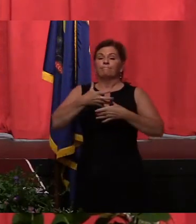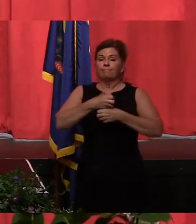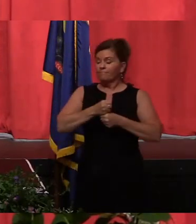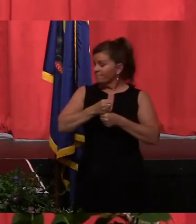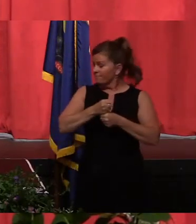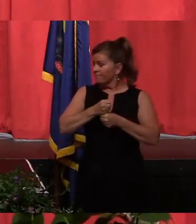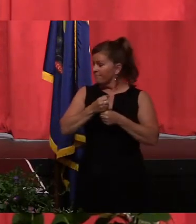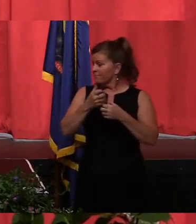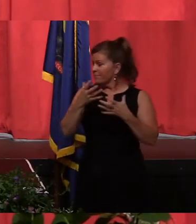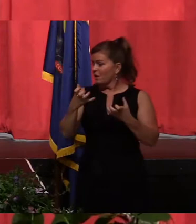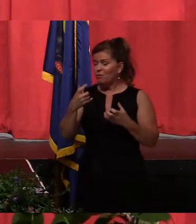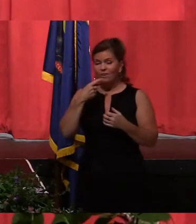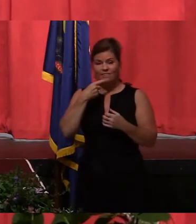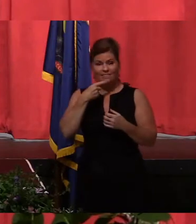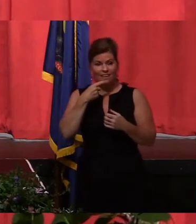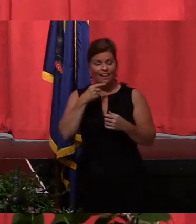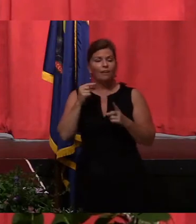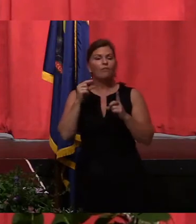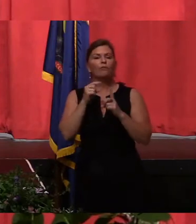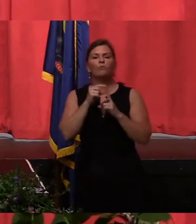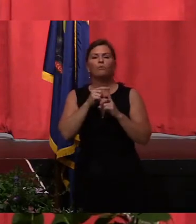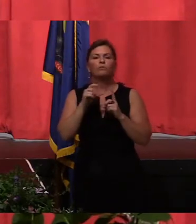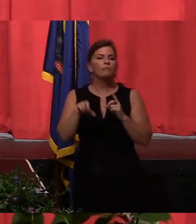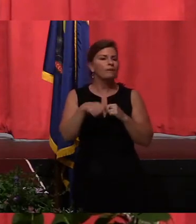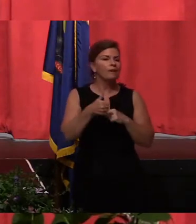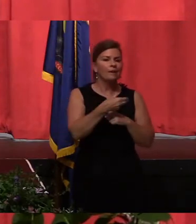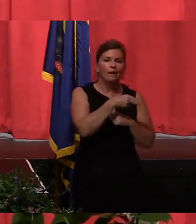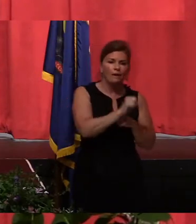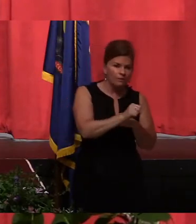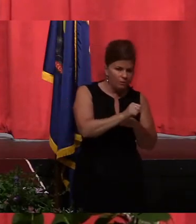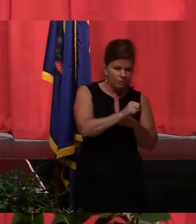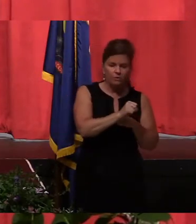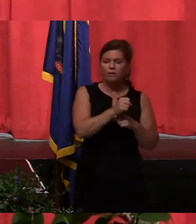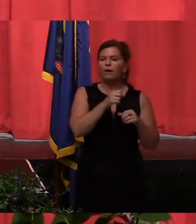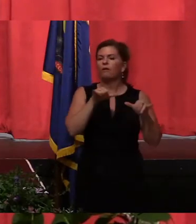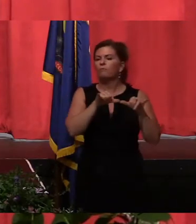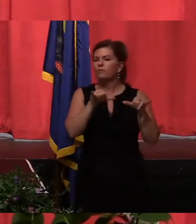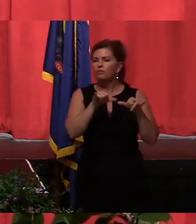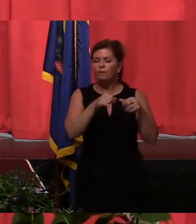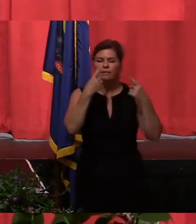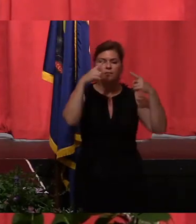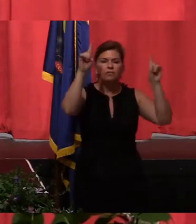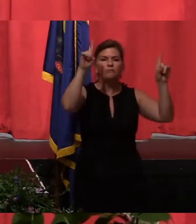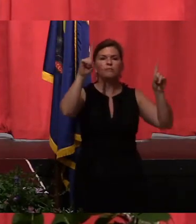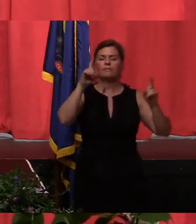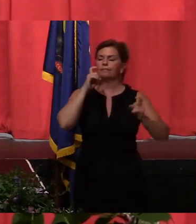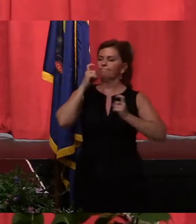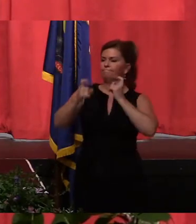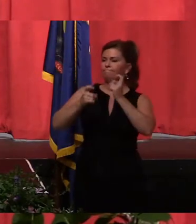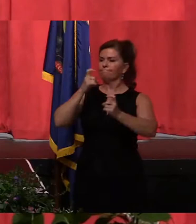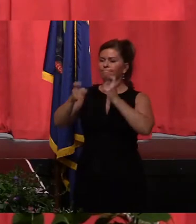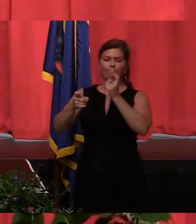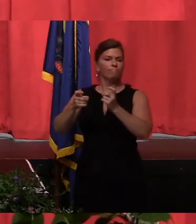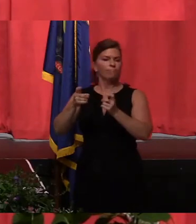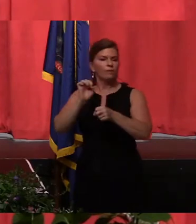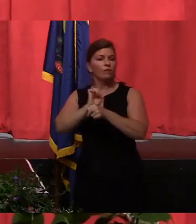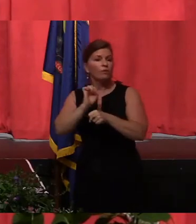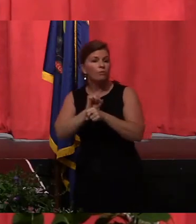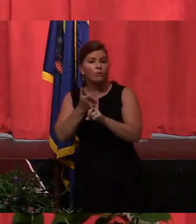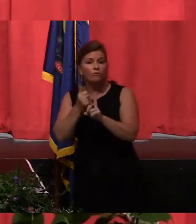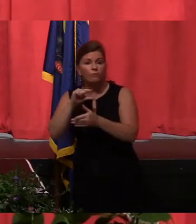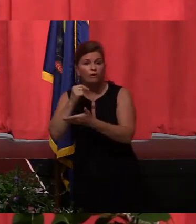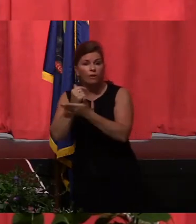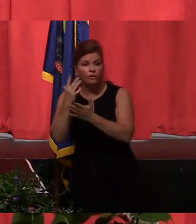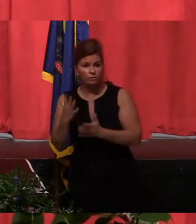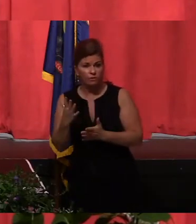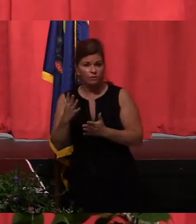worth of any high school is measured by the achievements, accomplishments, and contributions of its graduates. So